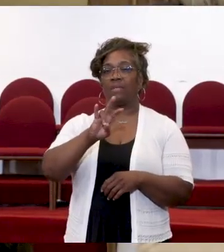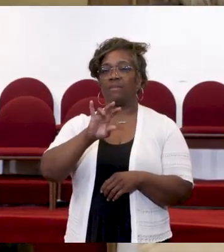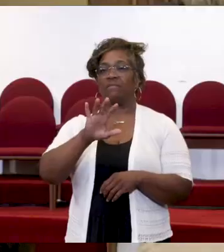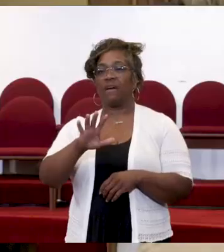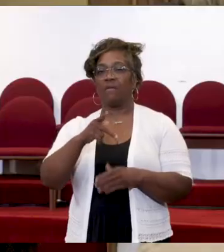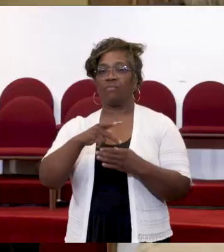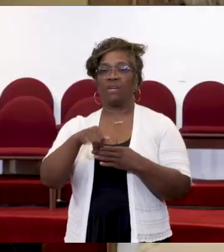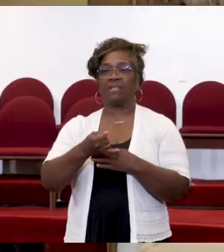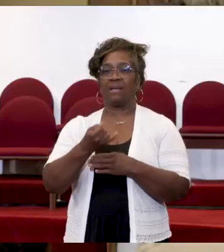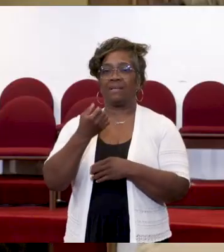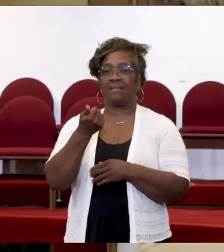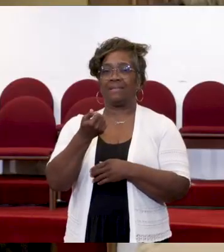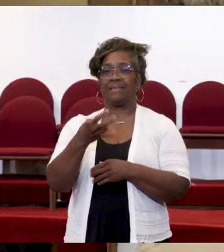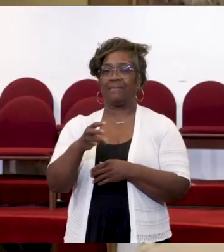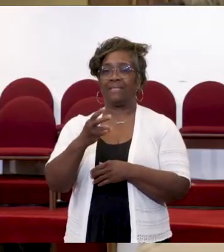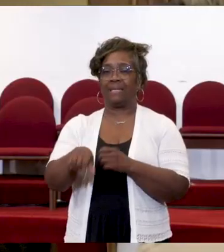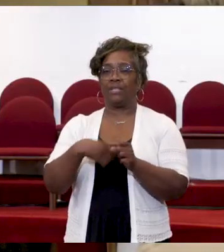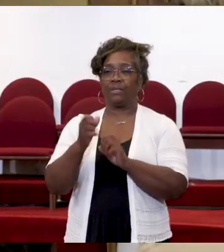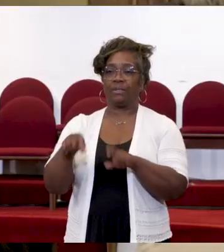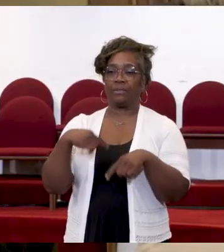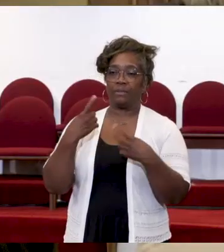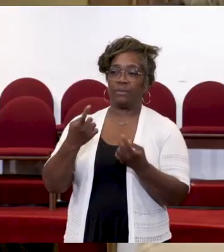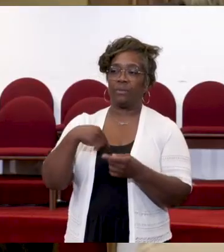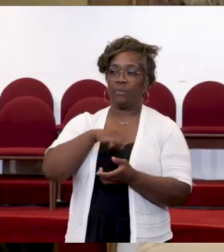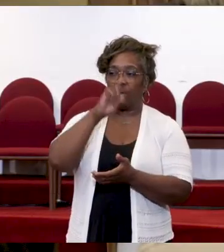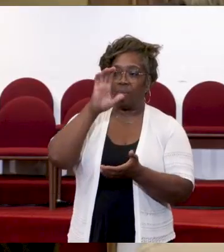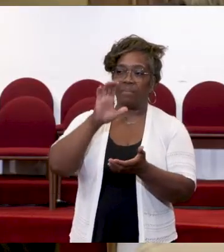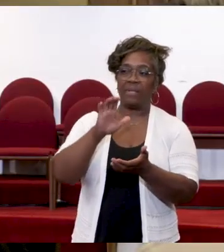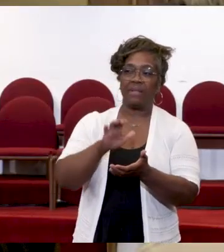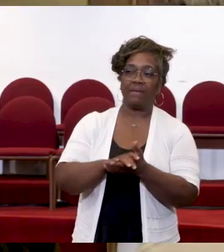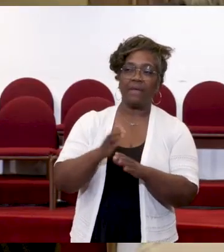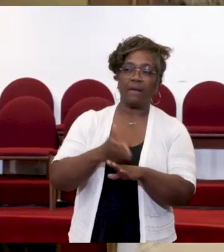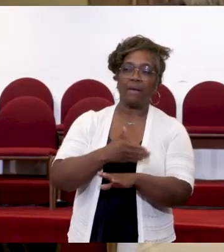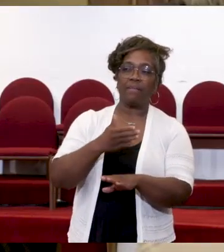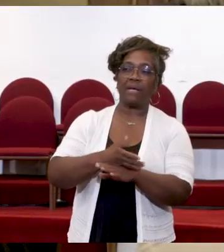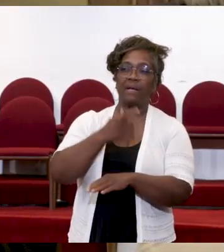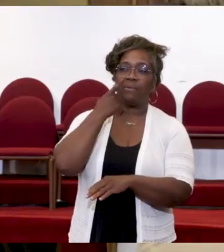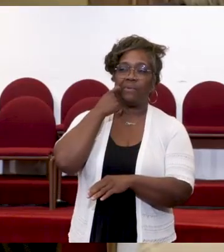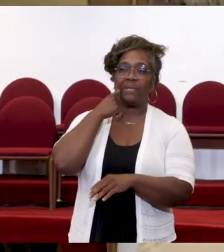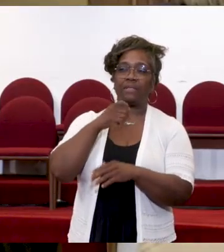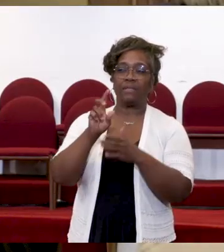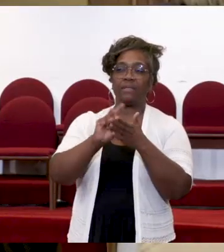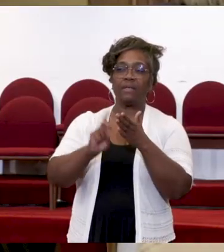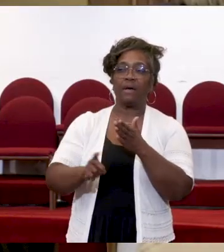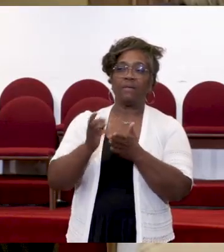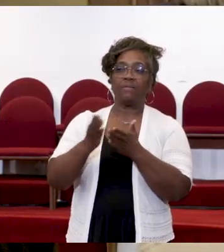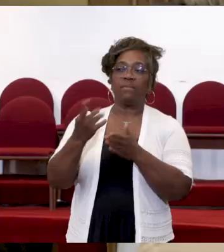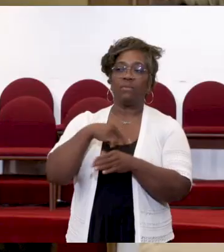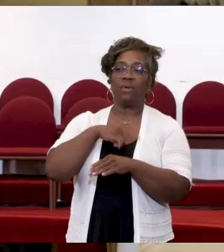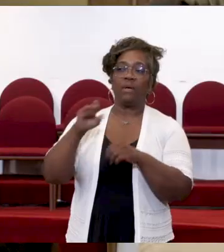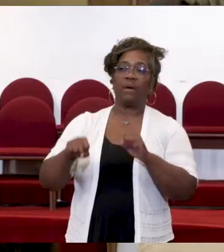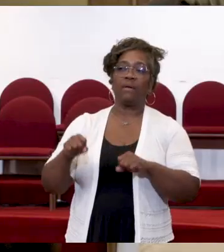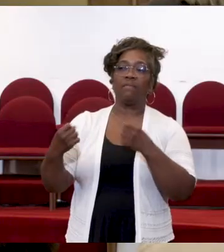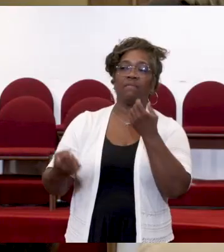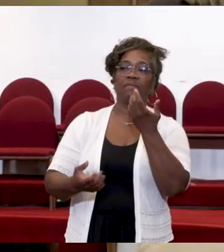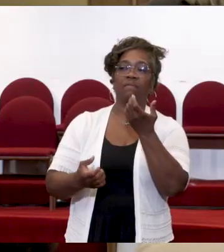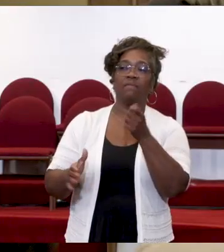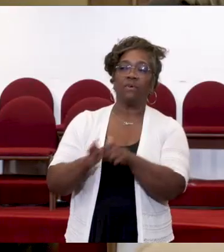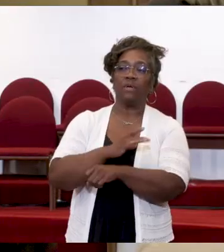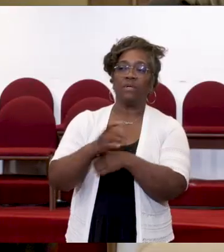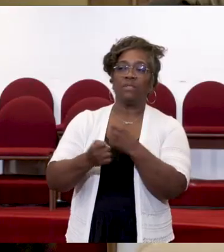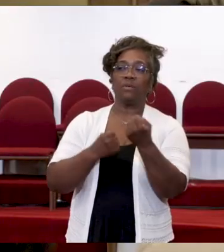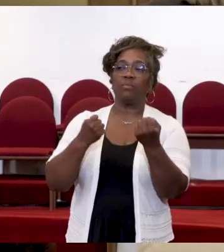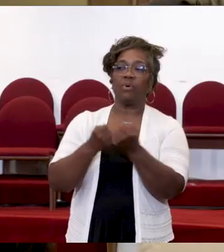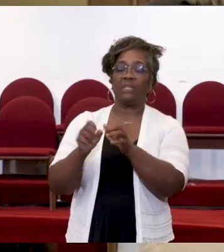years. We believe that MDOT has listened and updated their latest designs to something we can fully support. It does connect the community, but